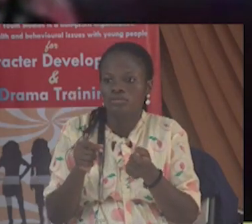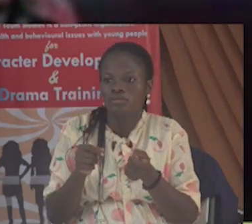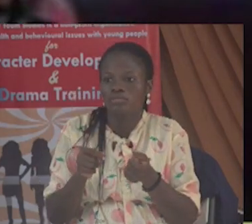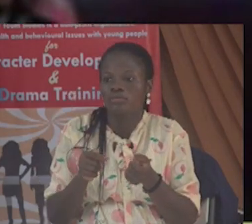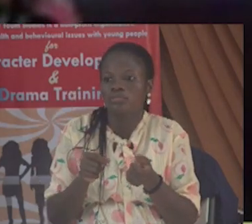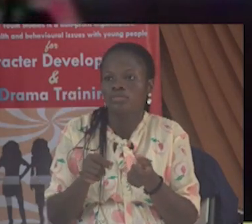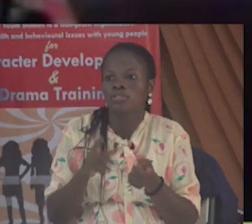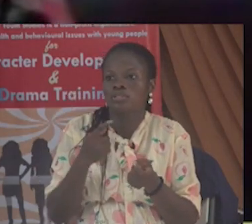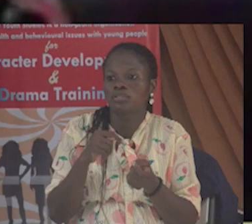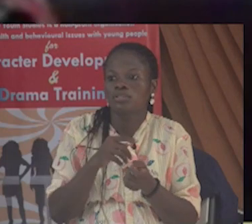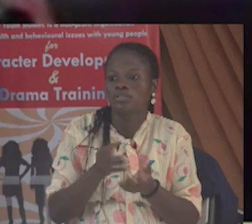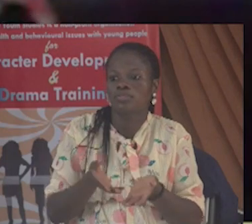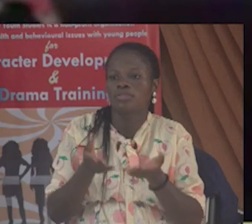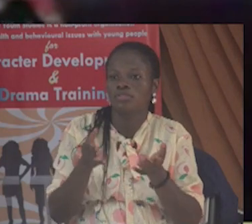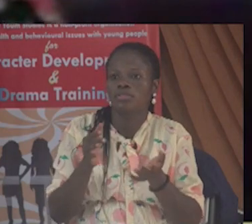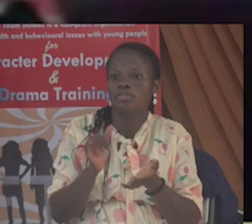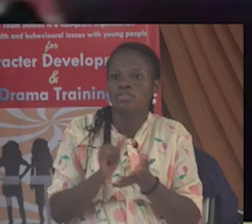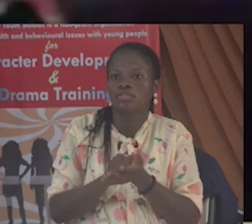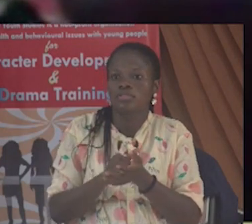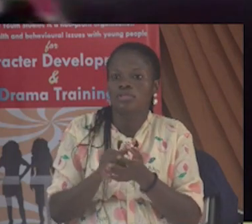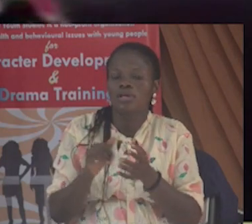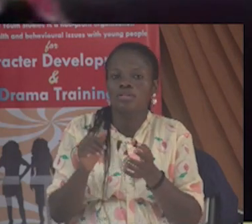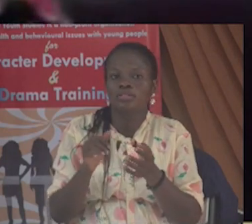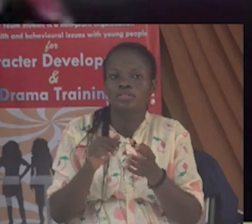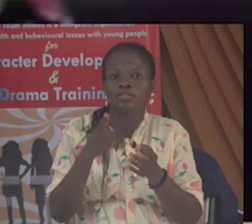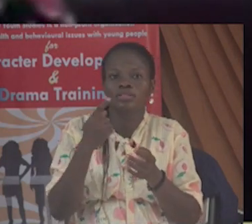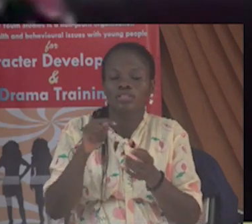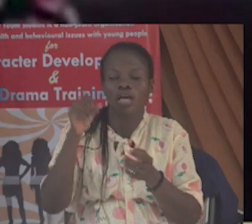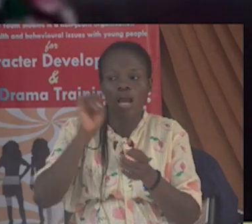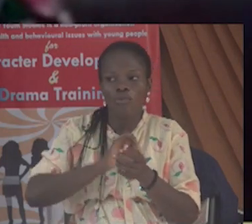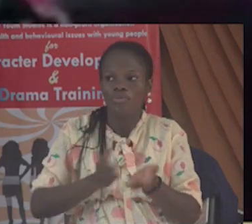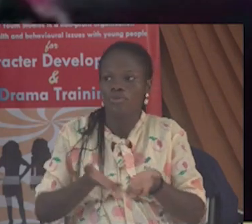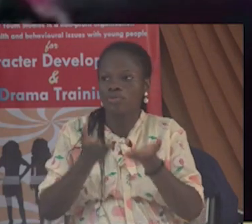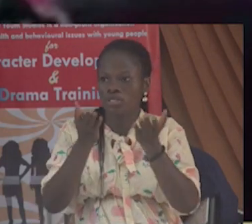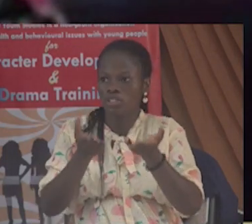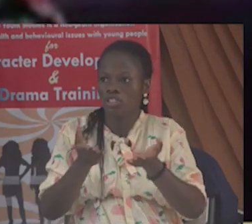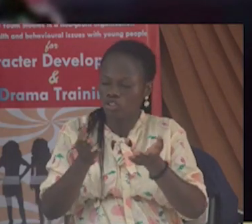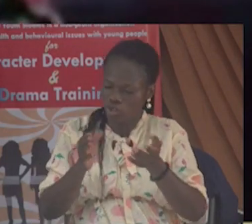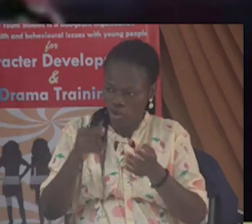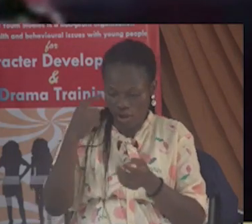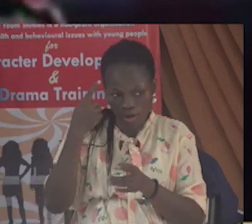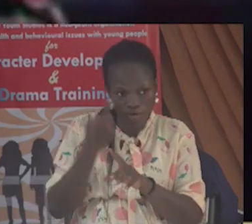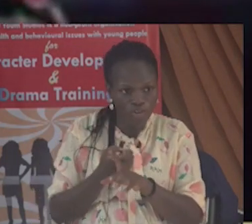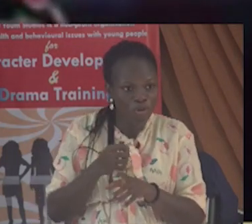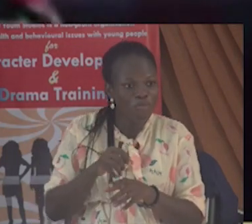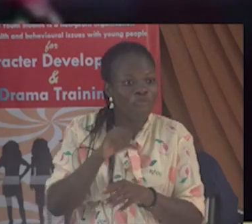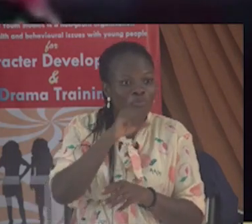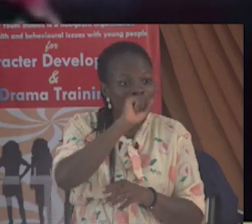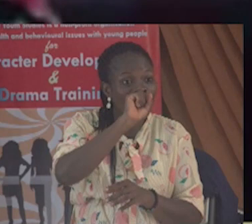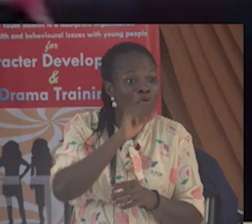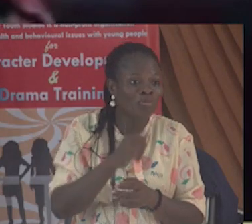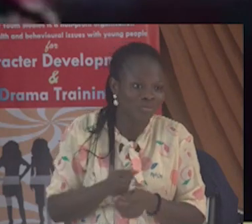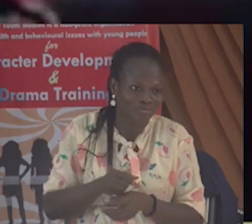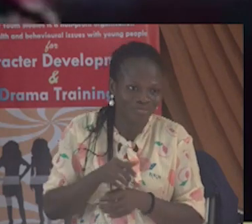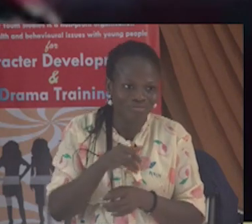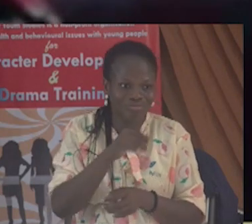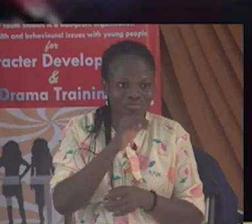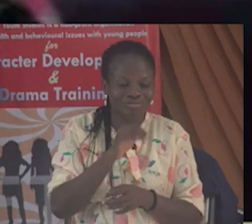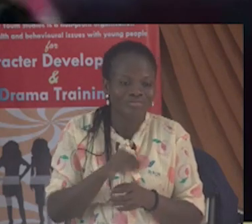the Executive Secretary should make, and so I will be making the presentation on his behalf. And so we're talking